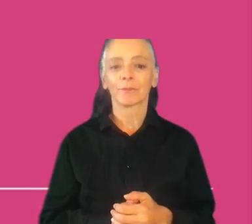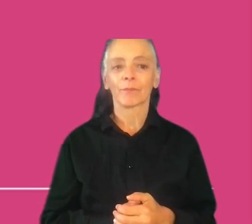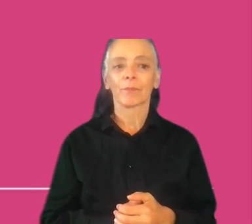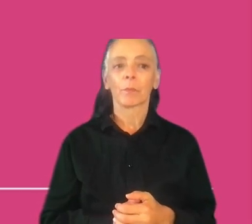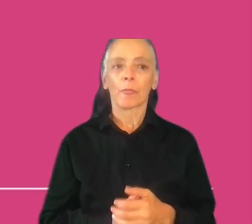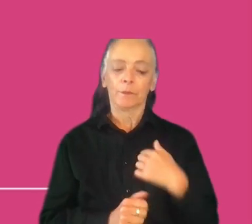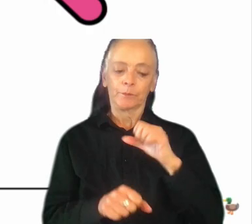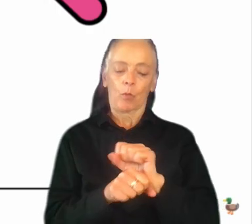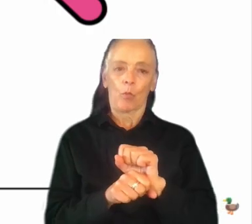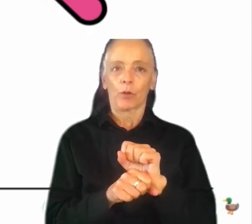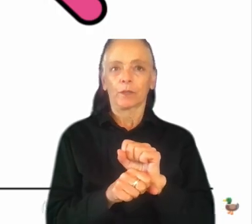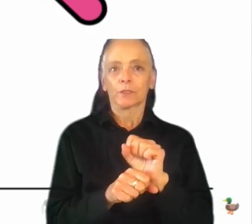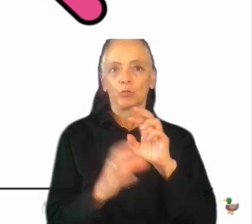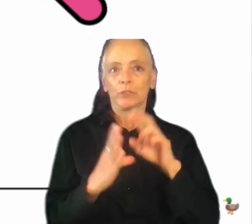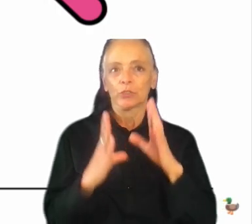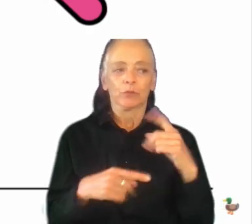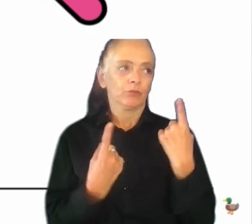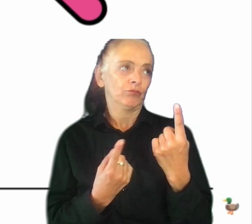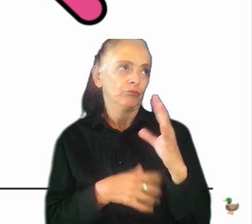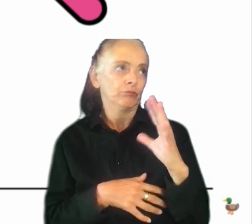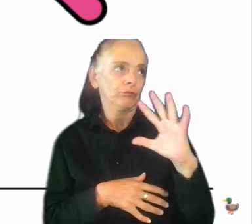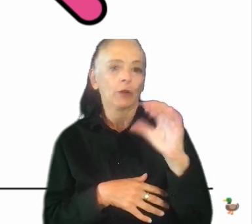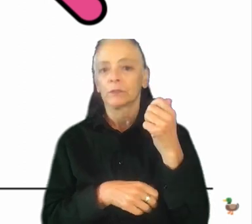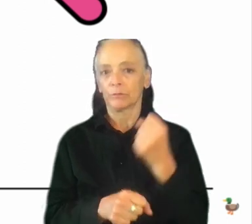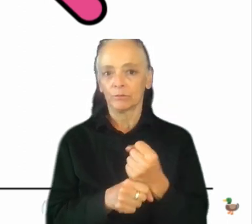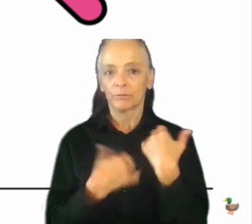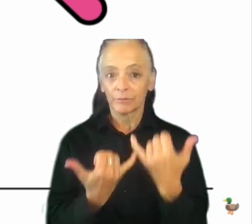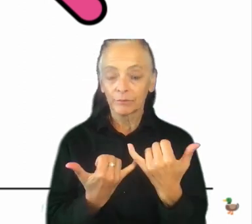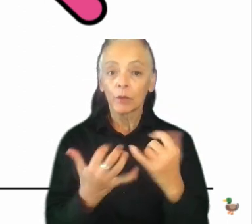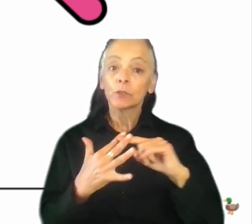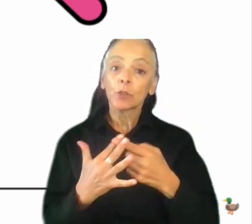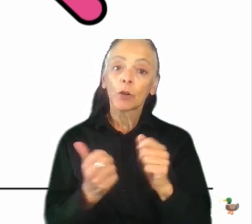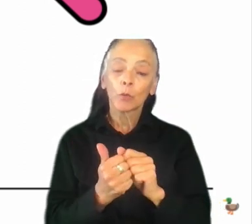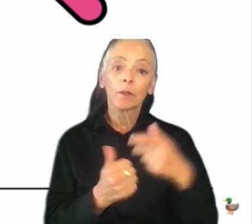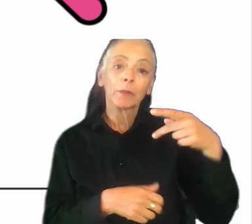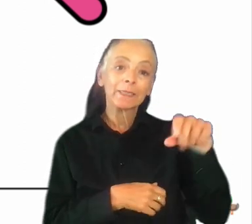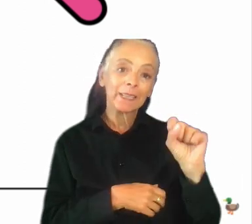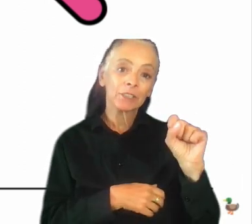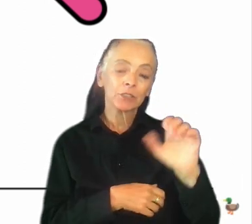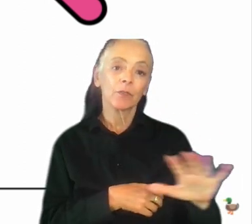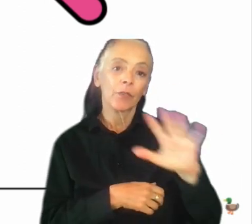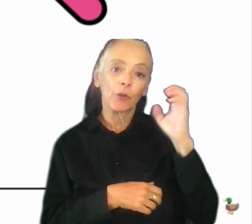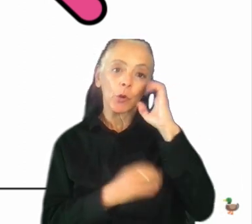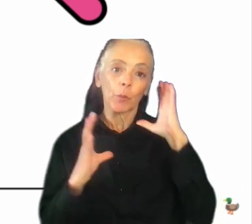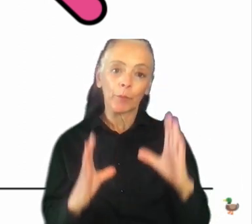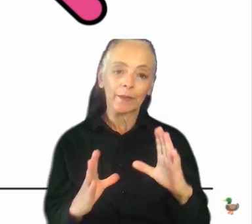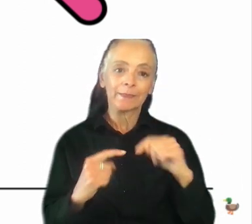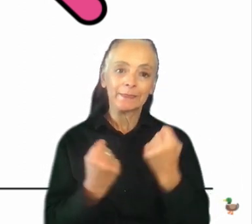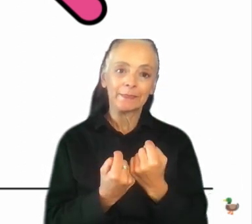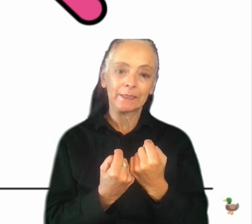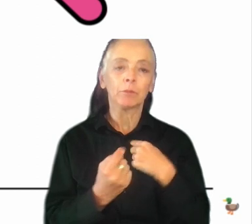so i've been working at a game user researcher for around a decade now i started with playstation european team where i joined as a junior